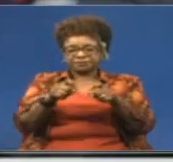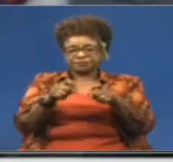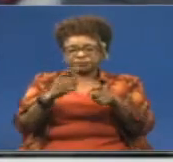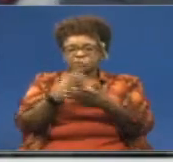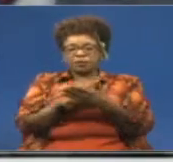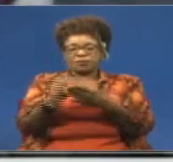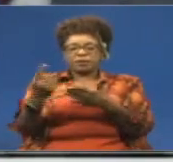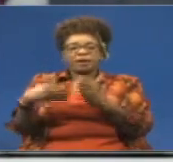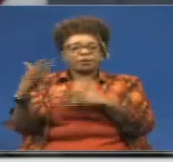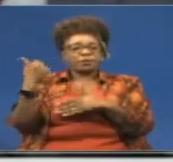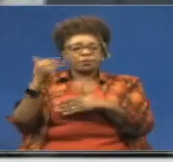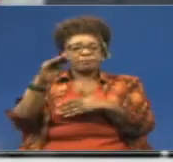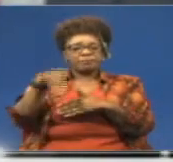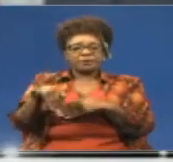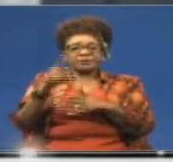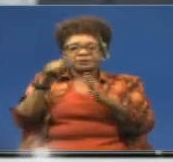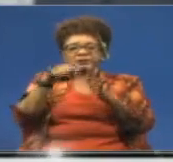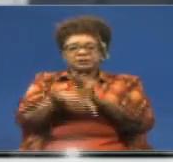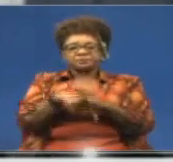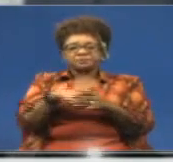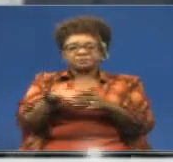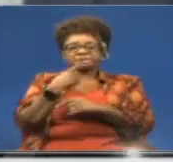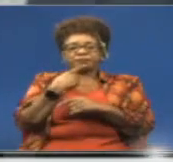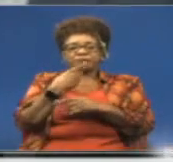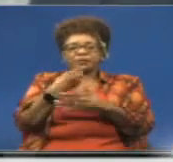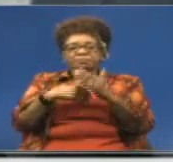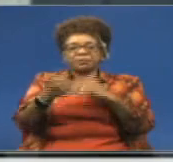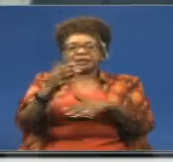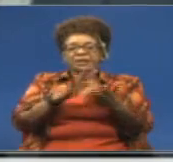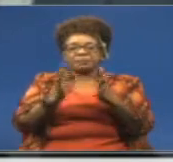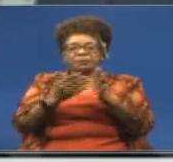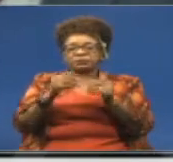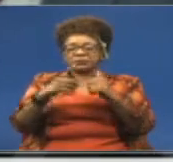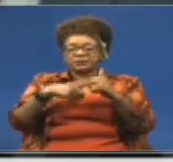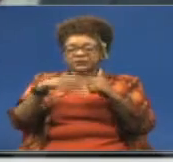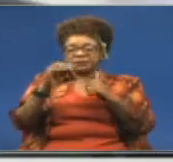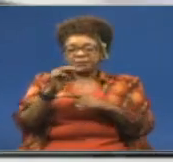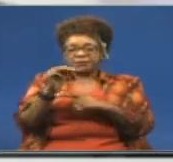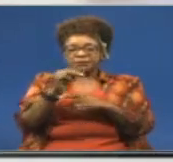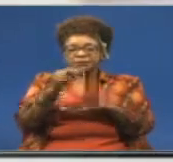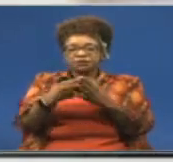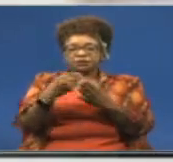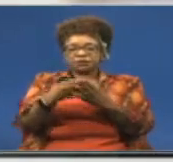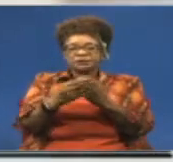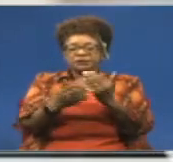MP Babu Owino detailed that he has spent close to over 60 million shillings